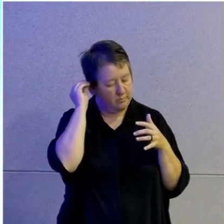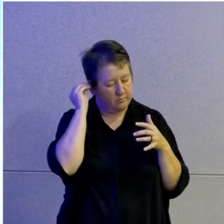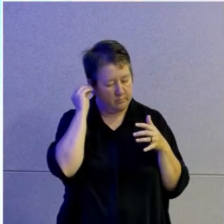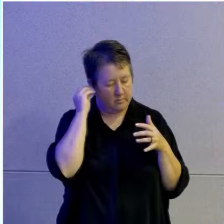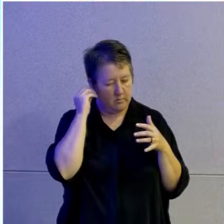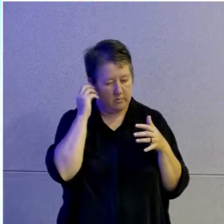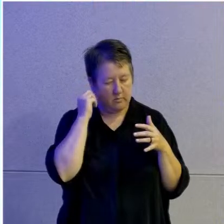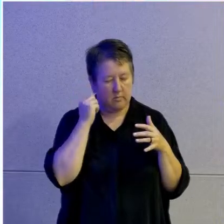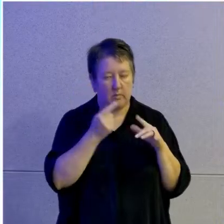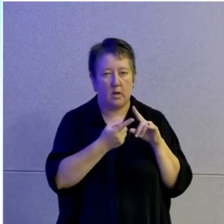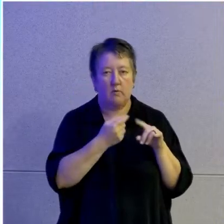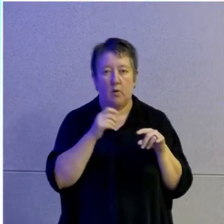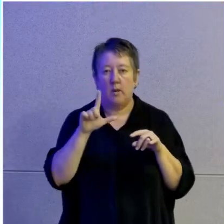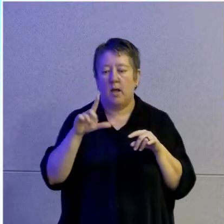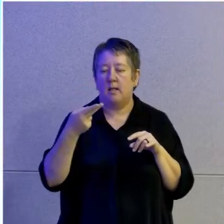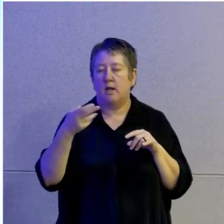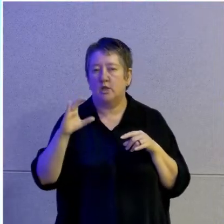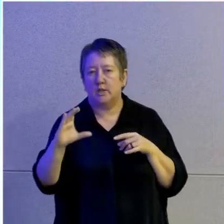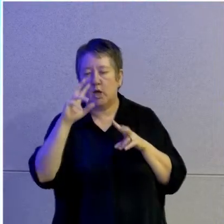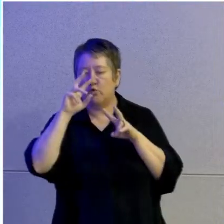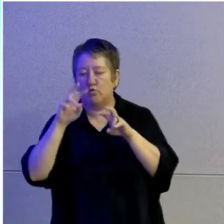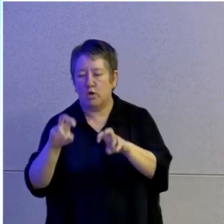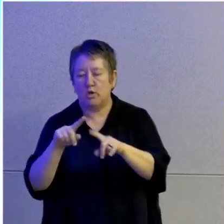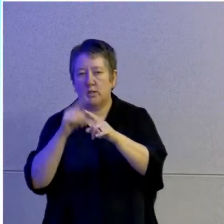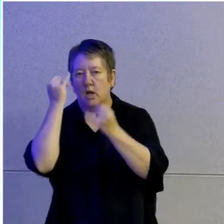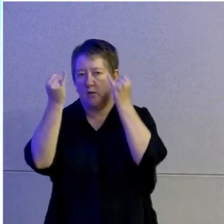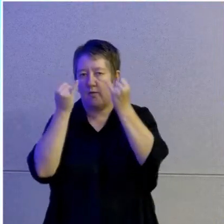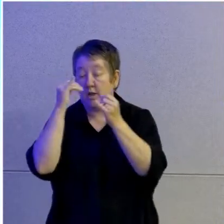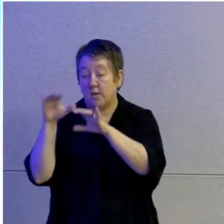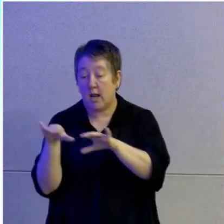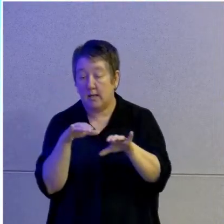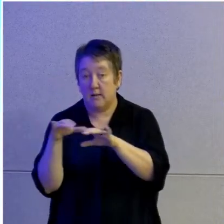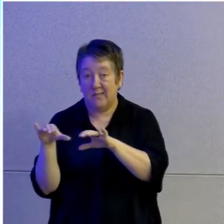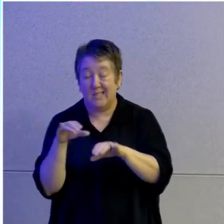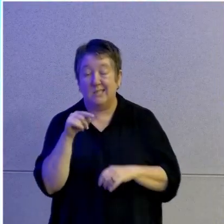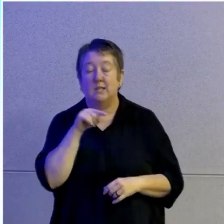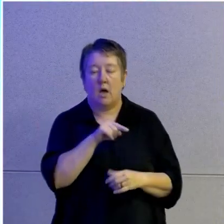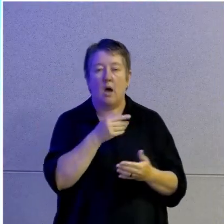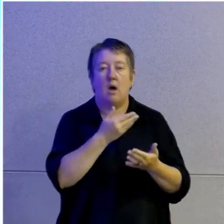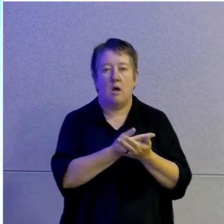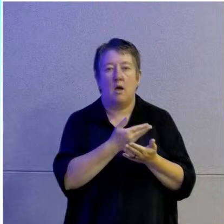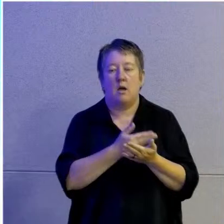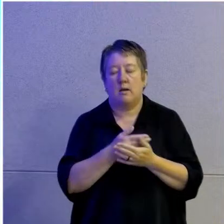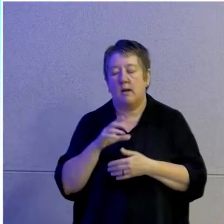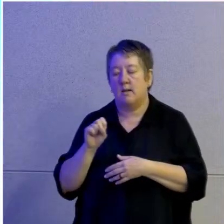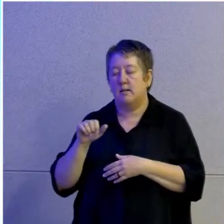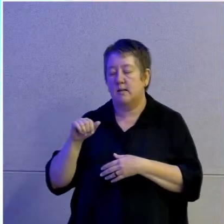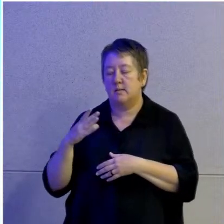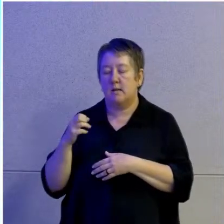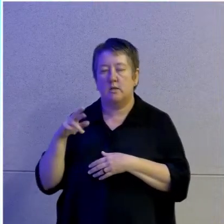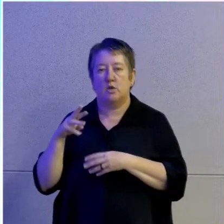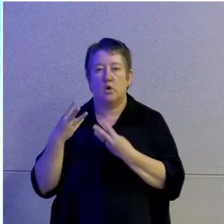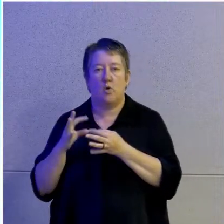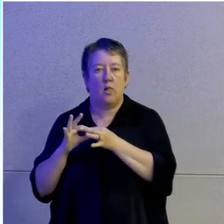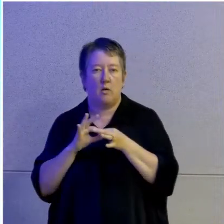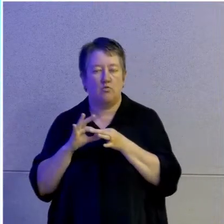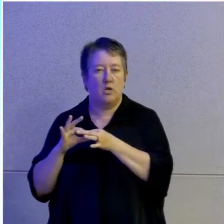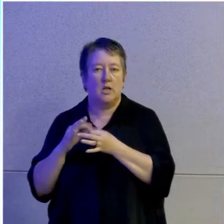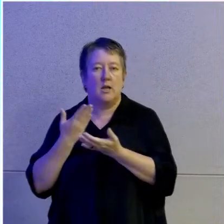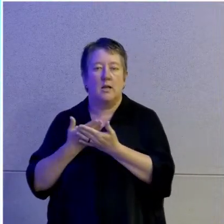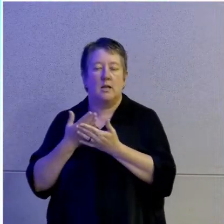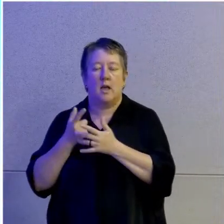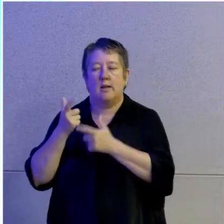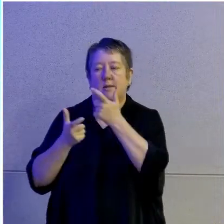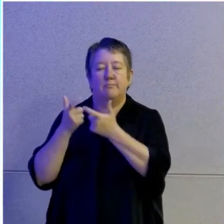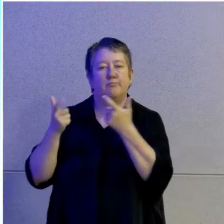in the LHC research and innovation activities will also enable the SA CERN collaboration to expand its footprints